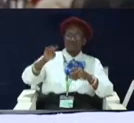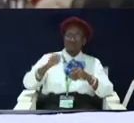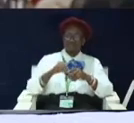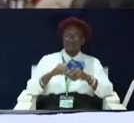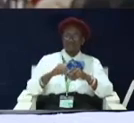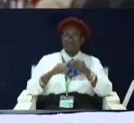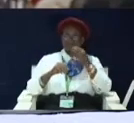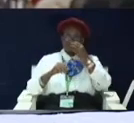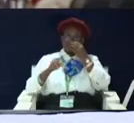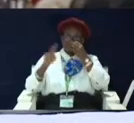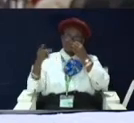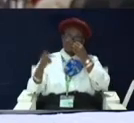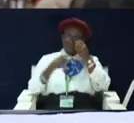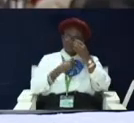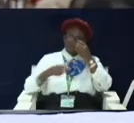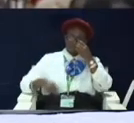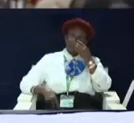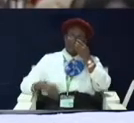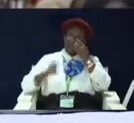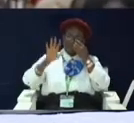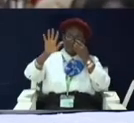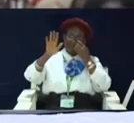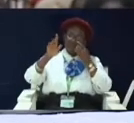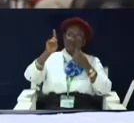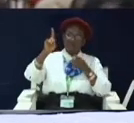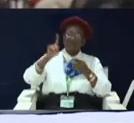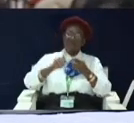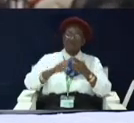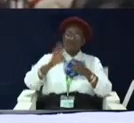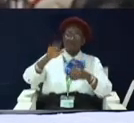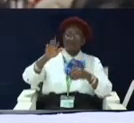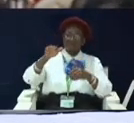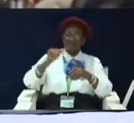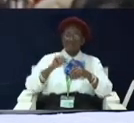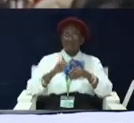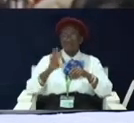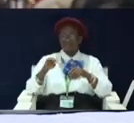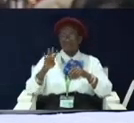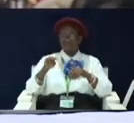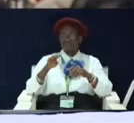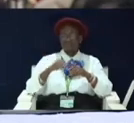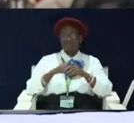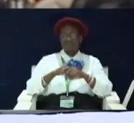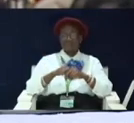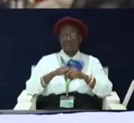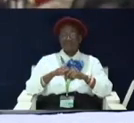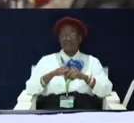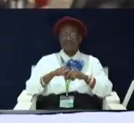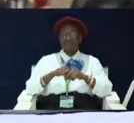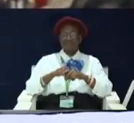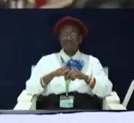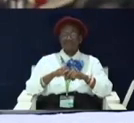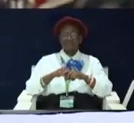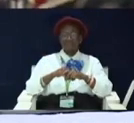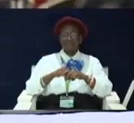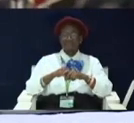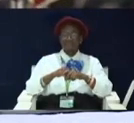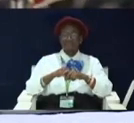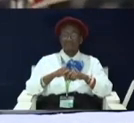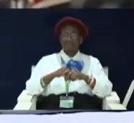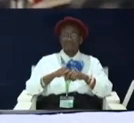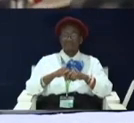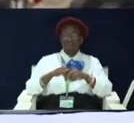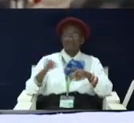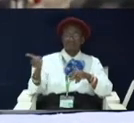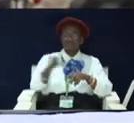ikerinla. 2 Kings 5, 1 to 14. Awon oba keji ori karun ese kini de ikerinla. You know